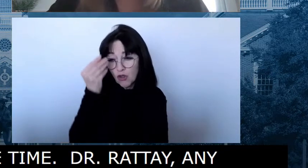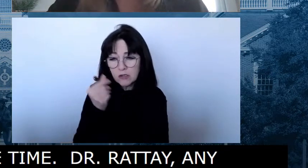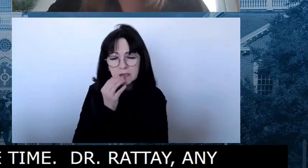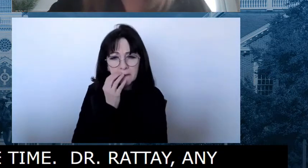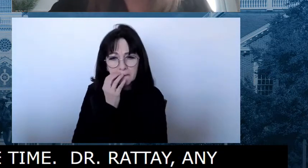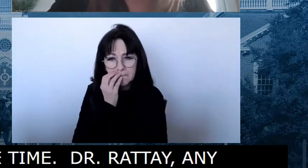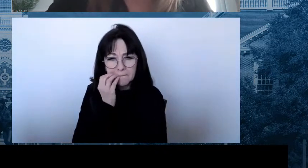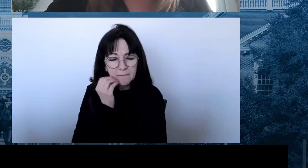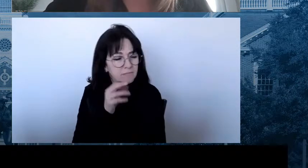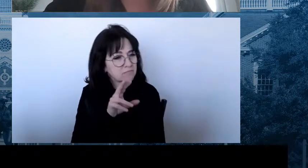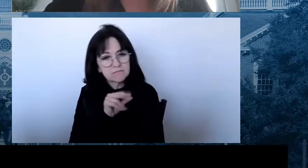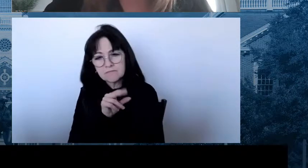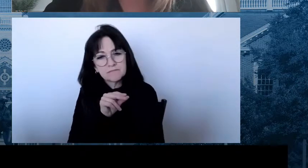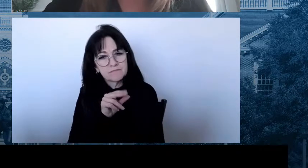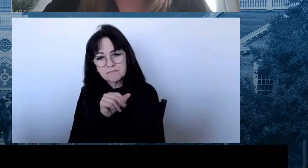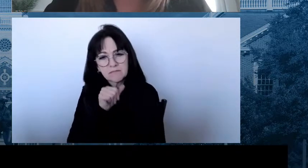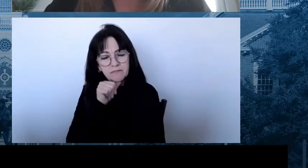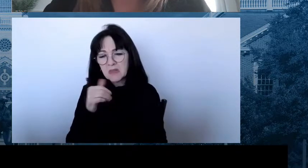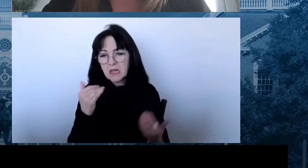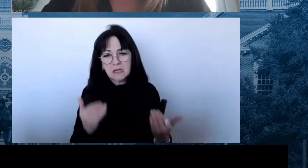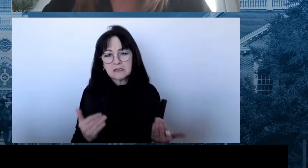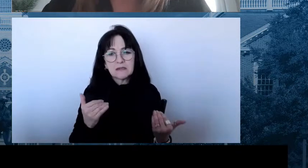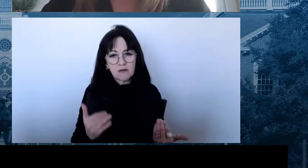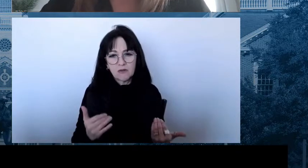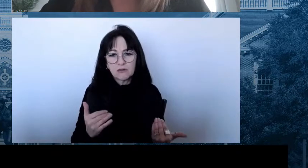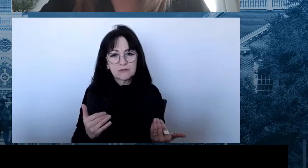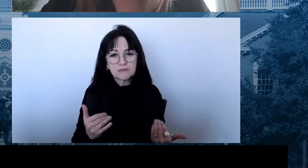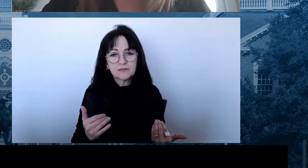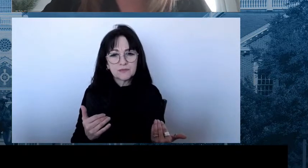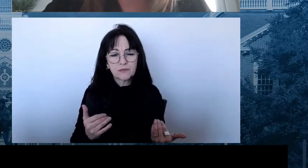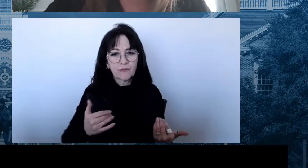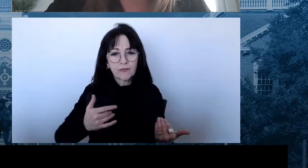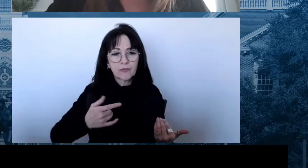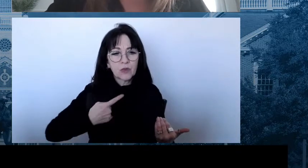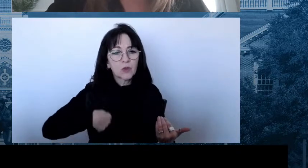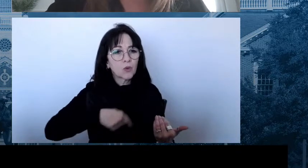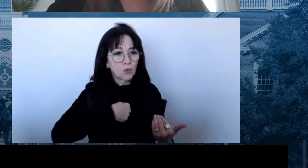No, not at this point. I mean, we're certainly